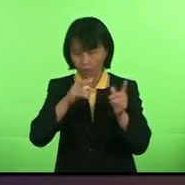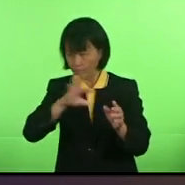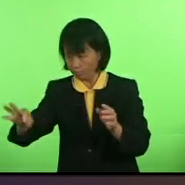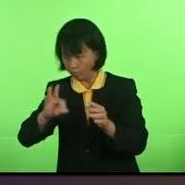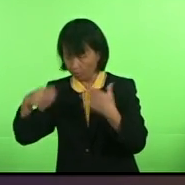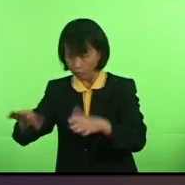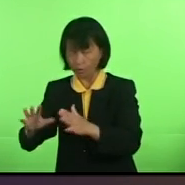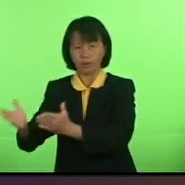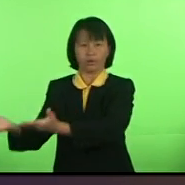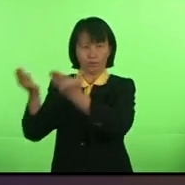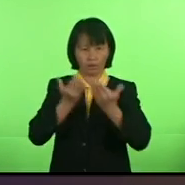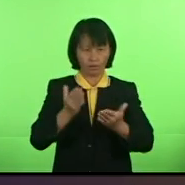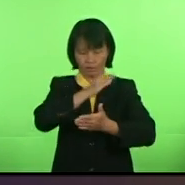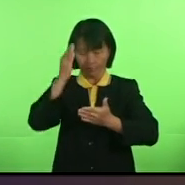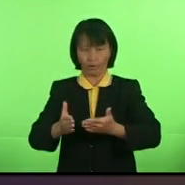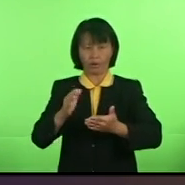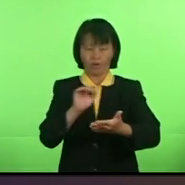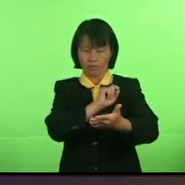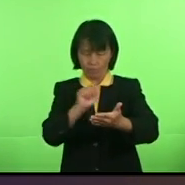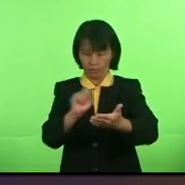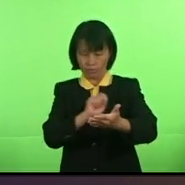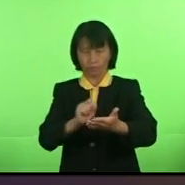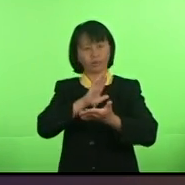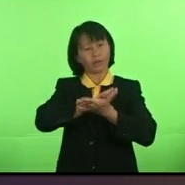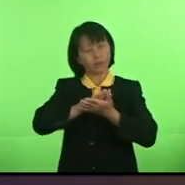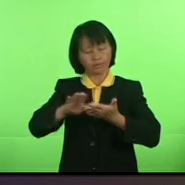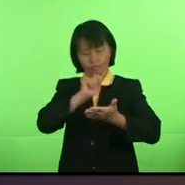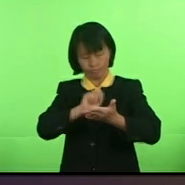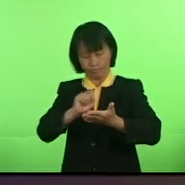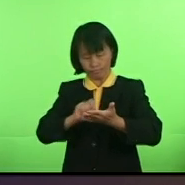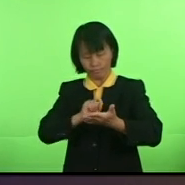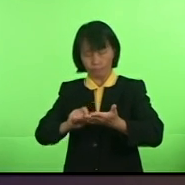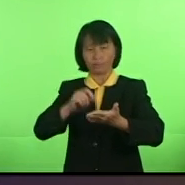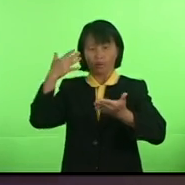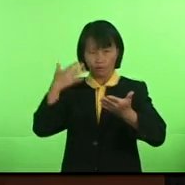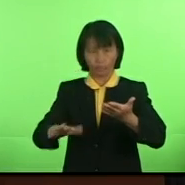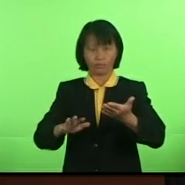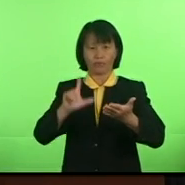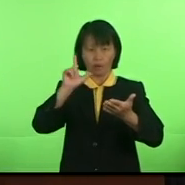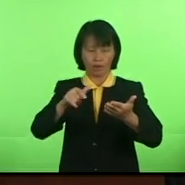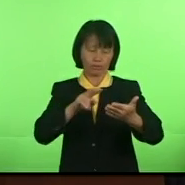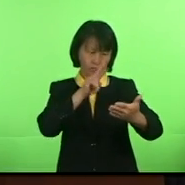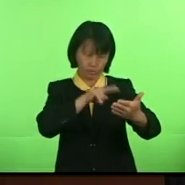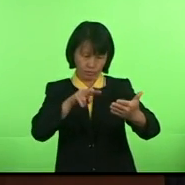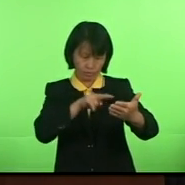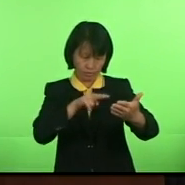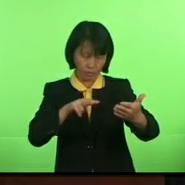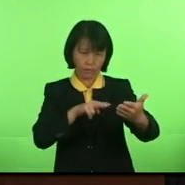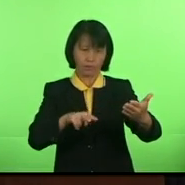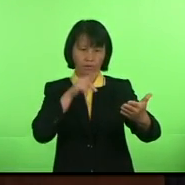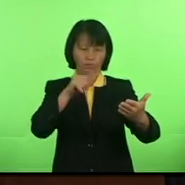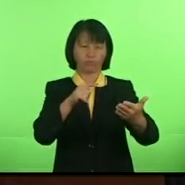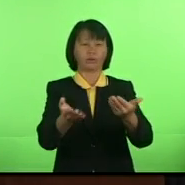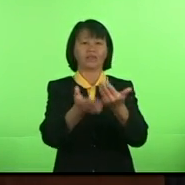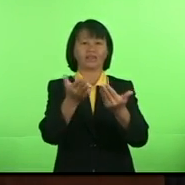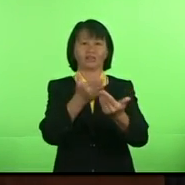to check the format. You still have to keep the annotated draft next to you for easy